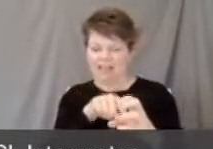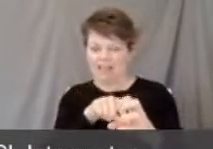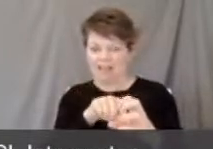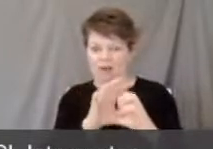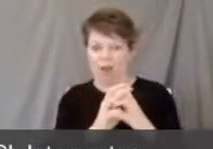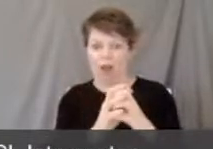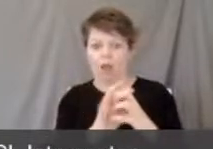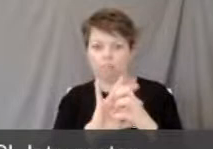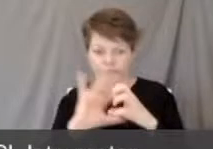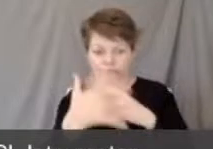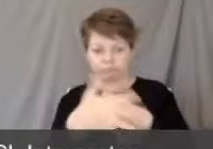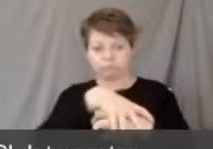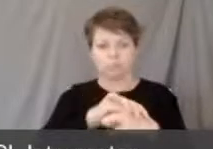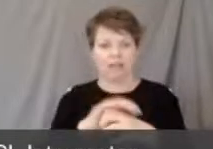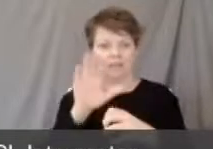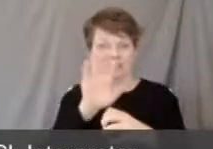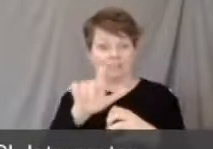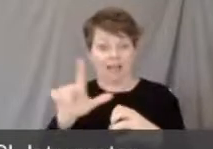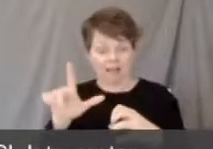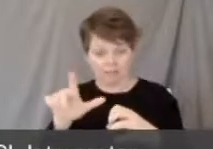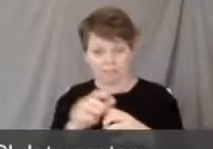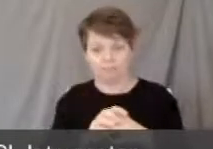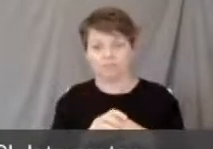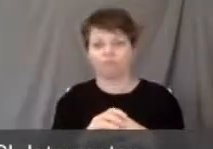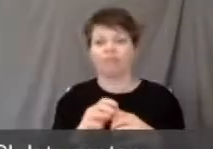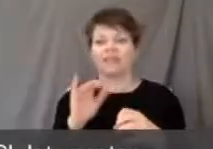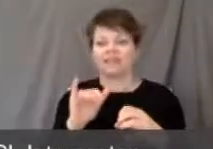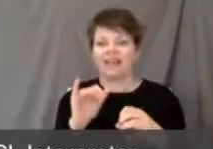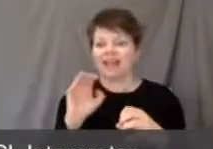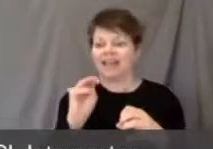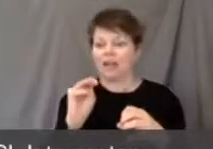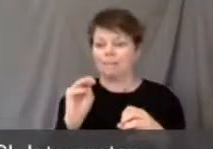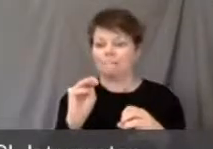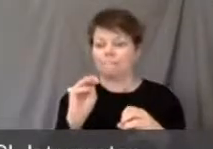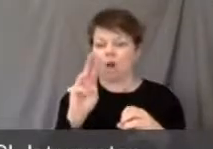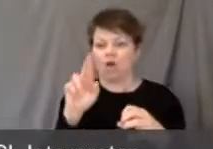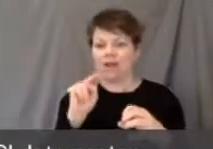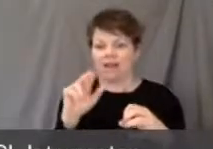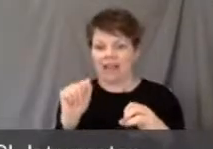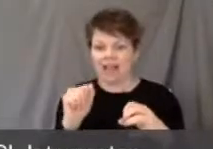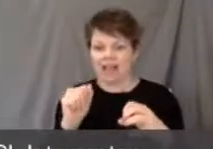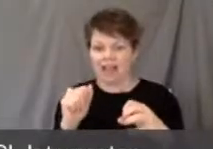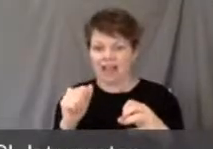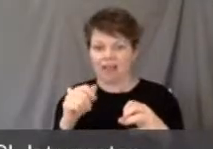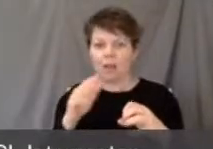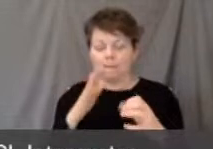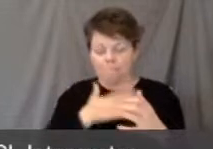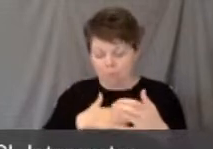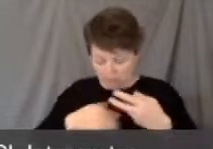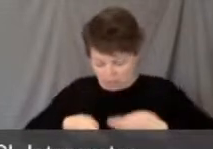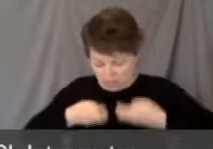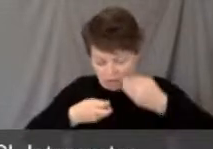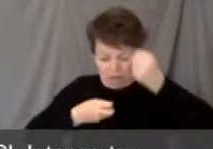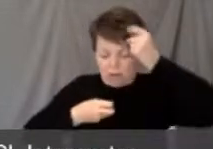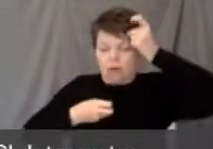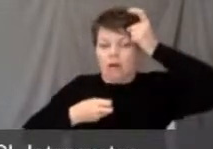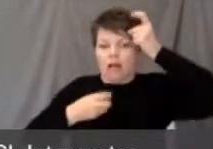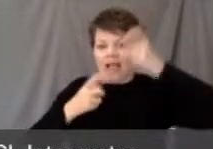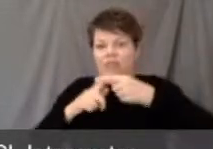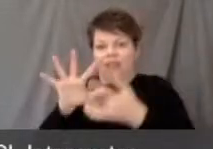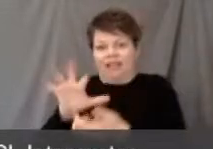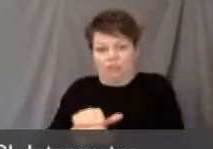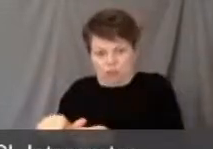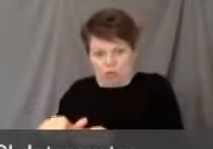outside of the cell. The little bit of mRNA is read and all of it is destroyed immediately afterwards by the cell. And then that little